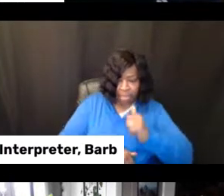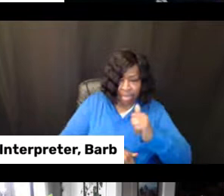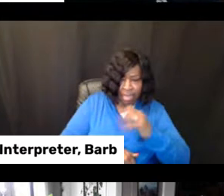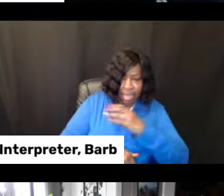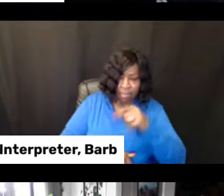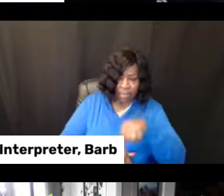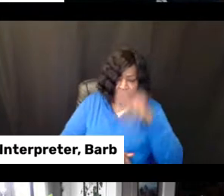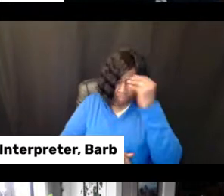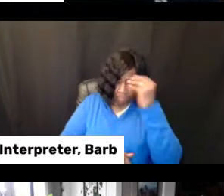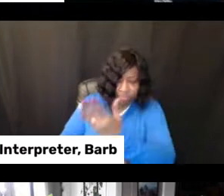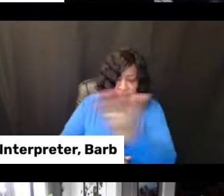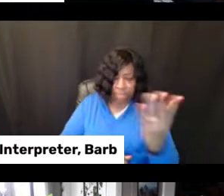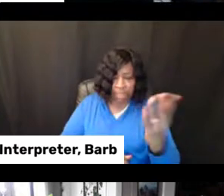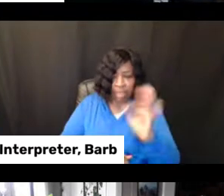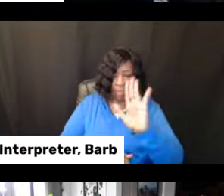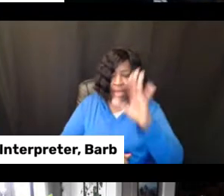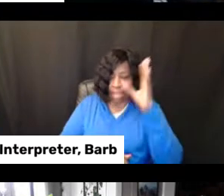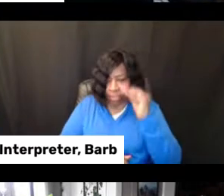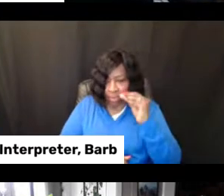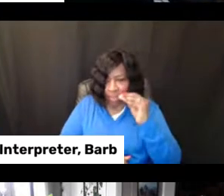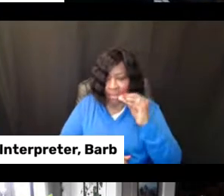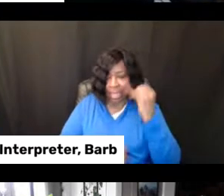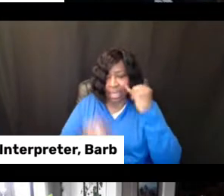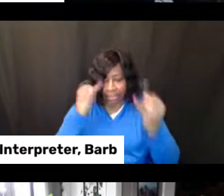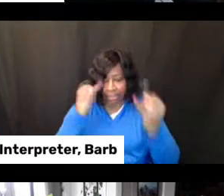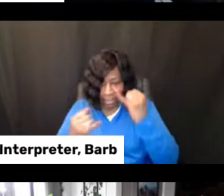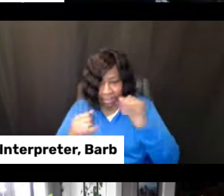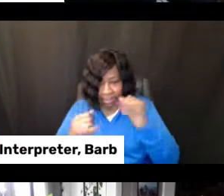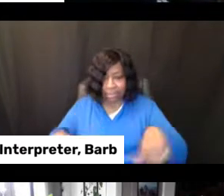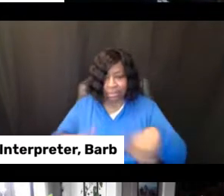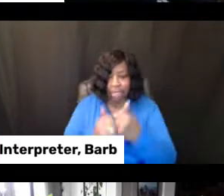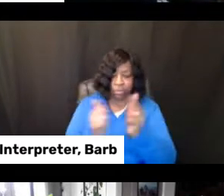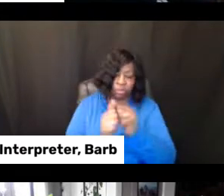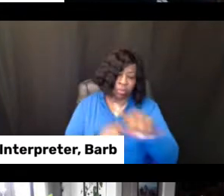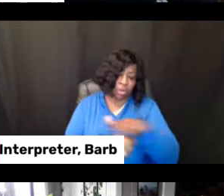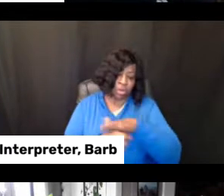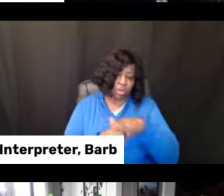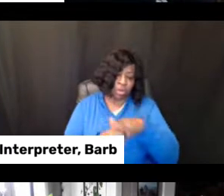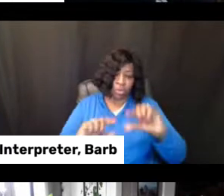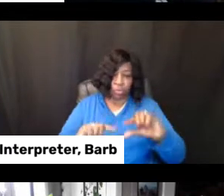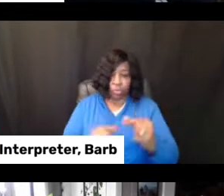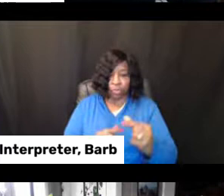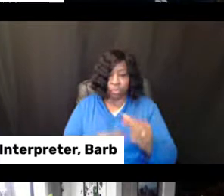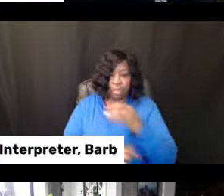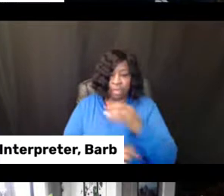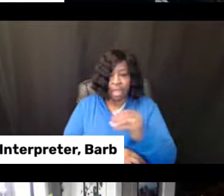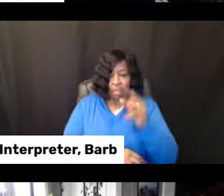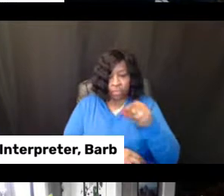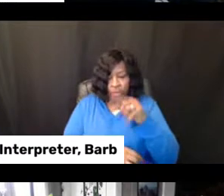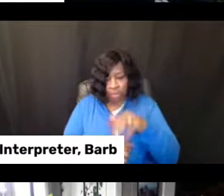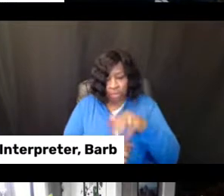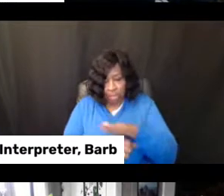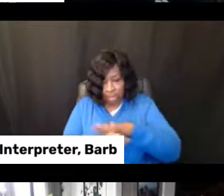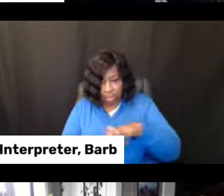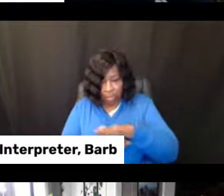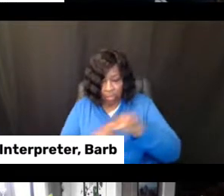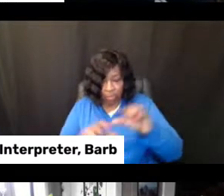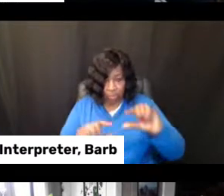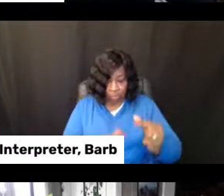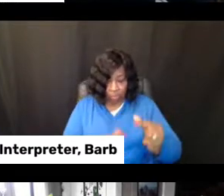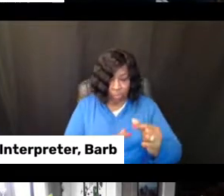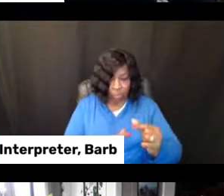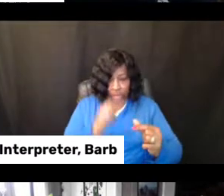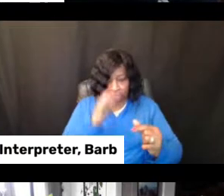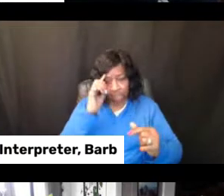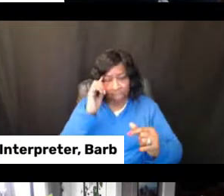experiences, ideas, and challenges with local groups. And those local groups feed into,